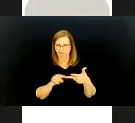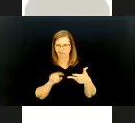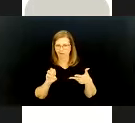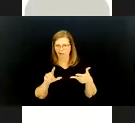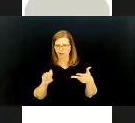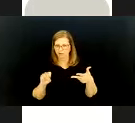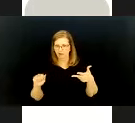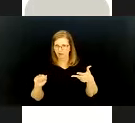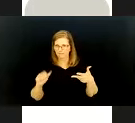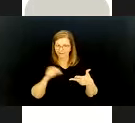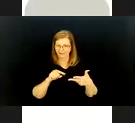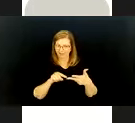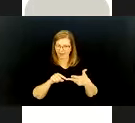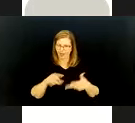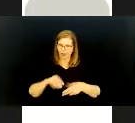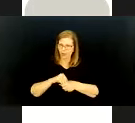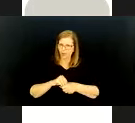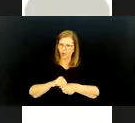at her